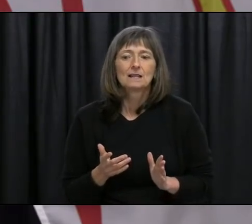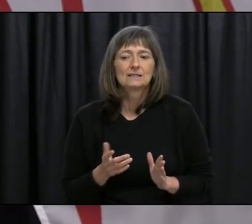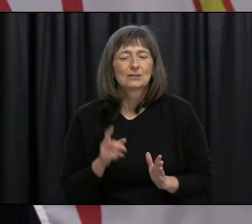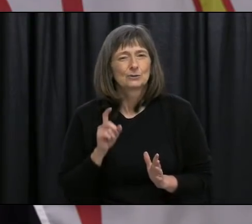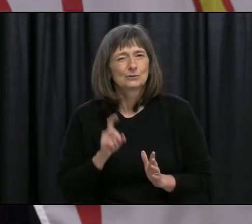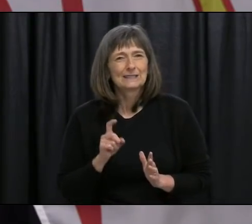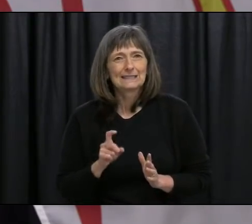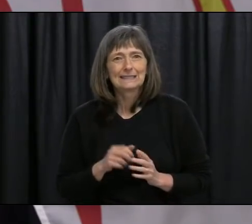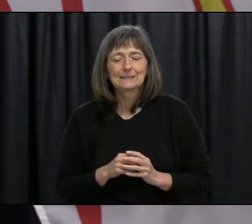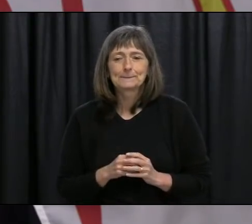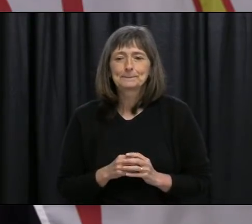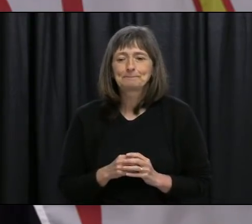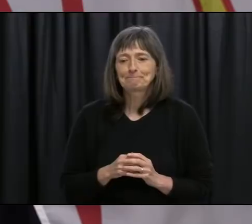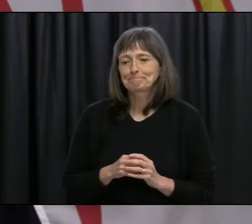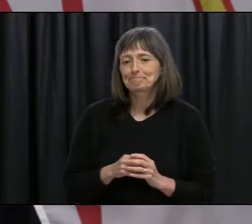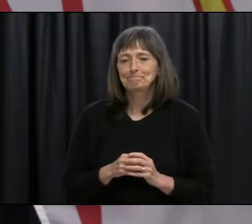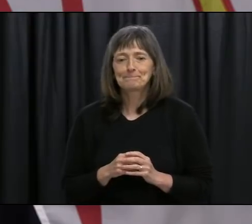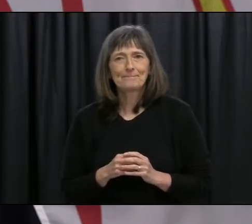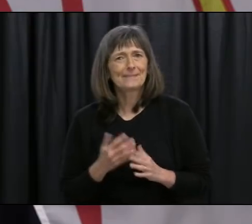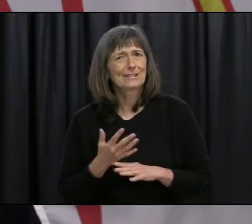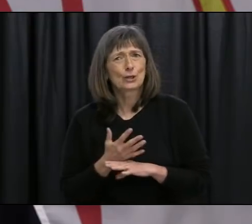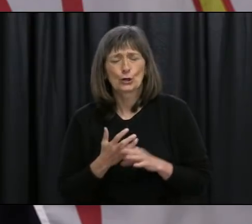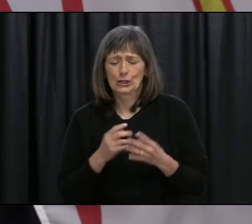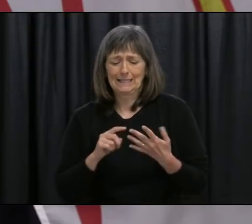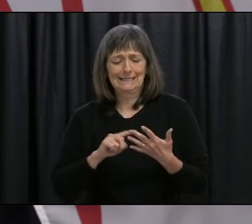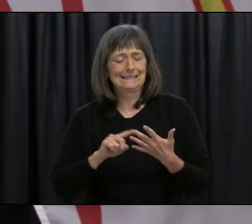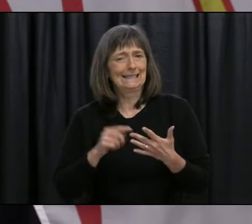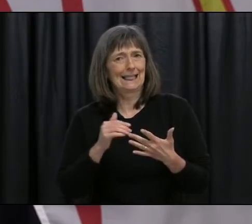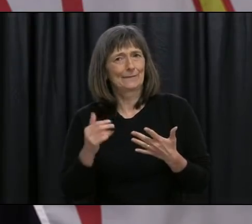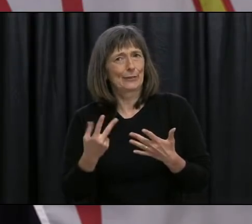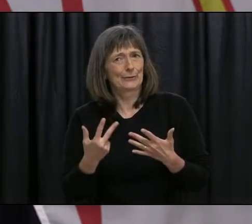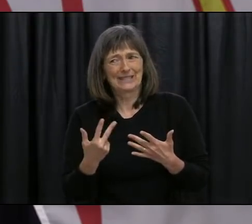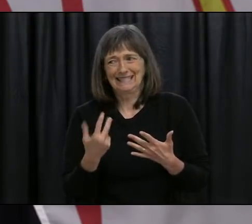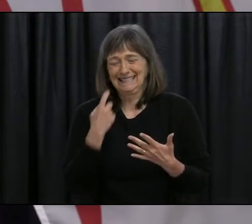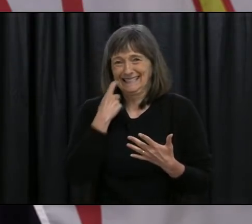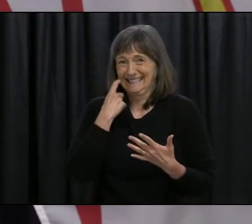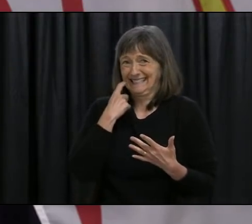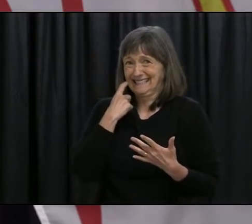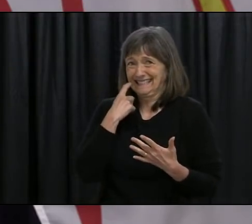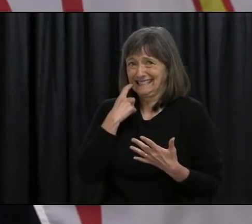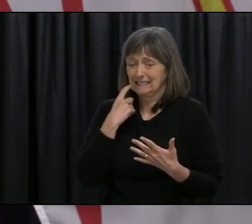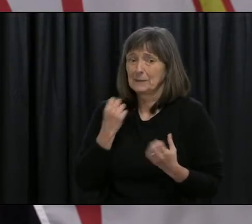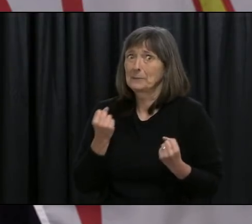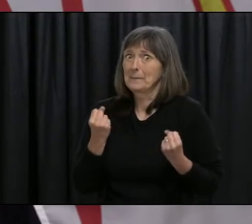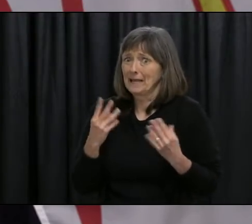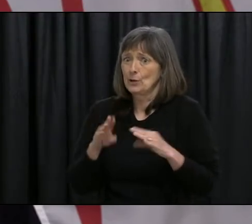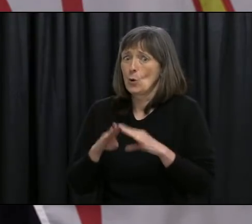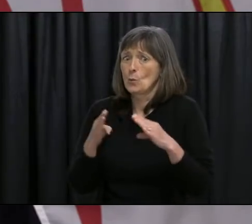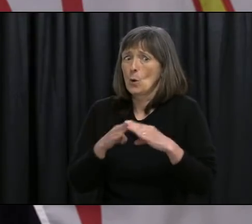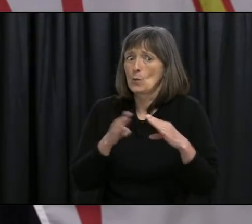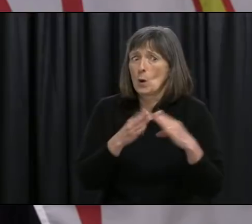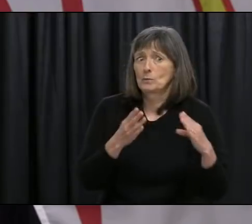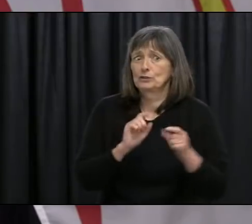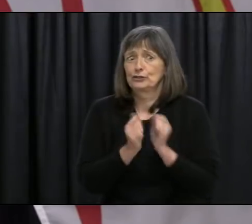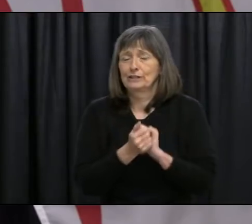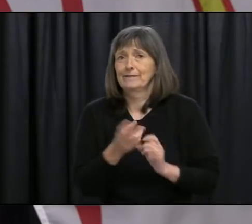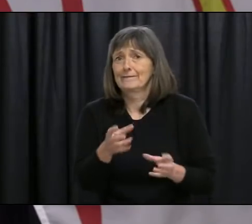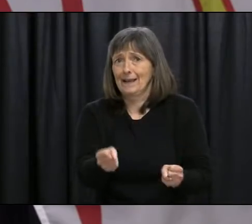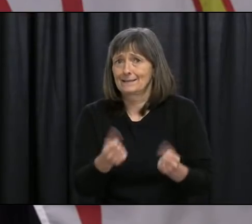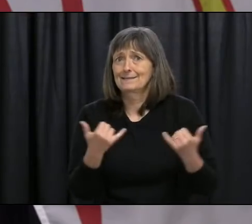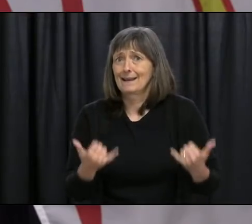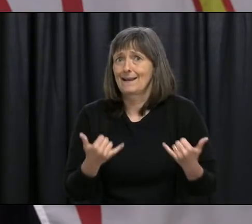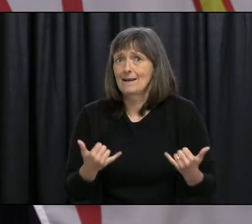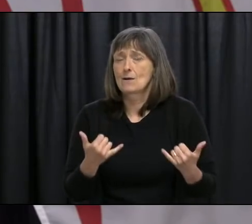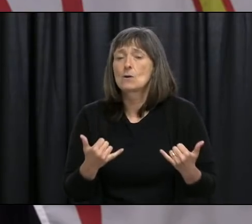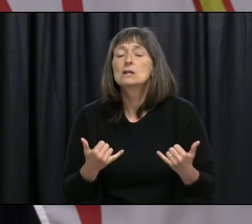really look at we're still very early into this, and, we've opened up, a lot of things have opened up, a lot of things have changed. So